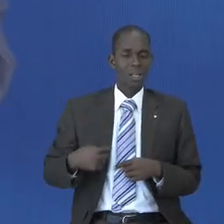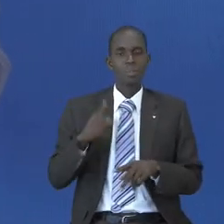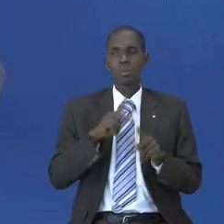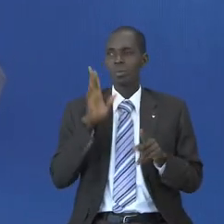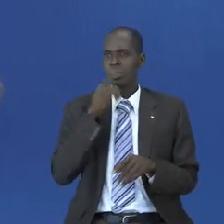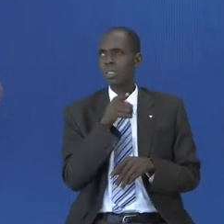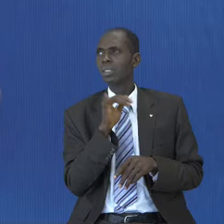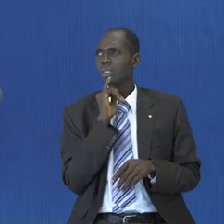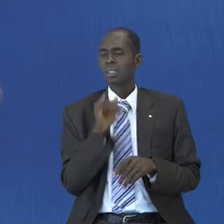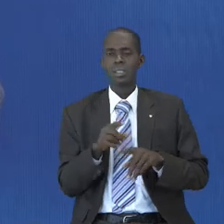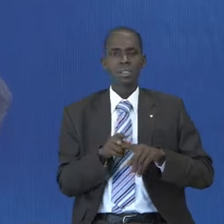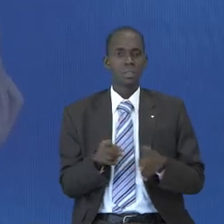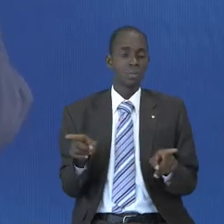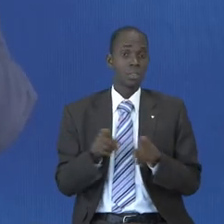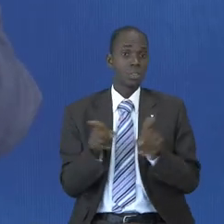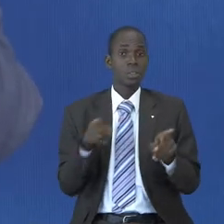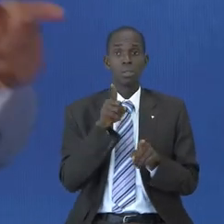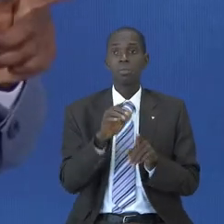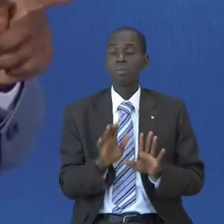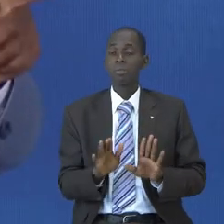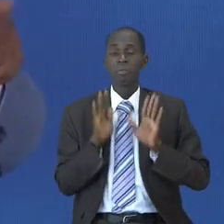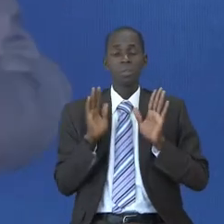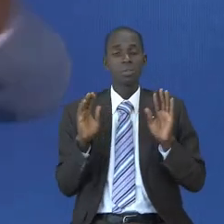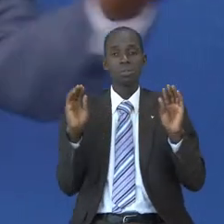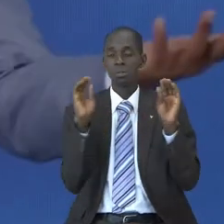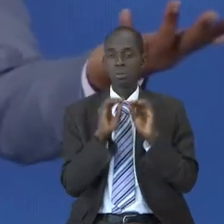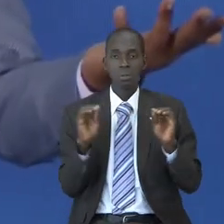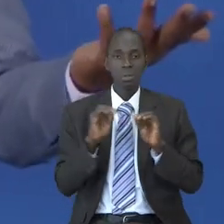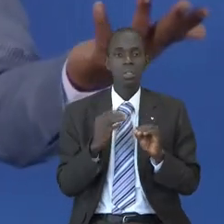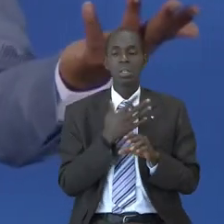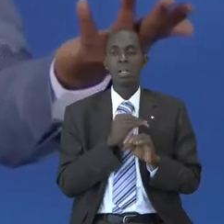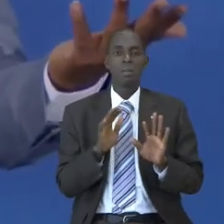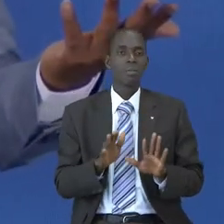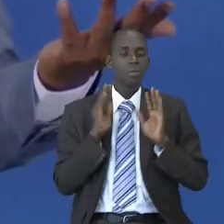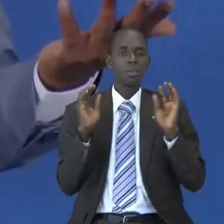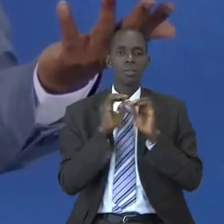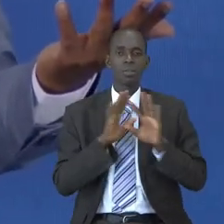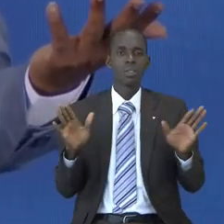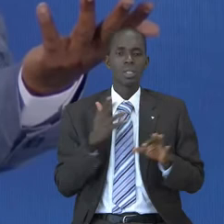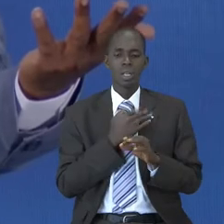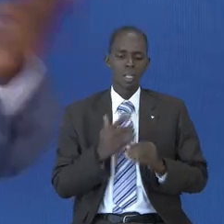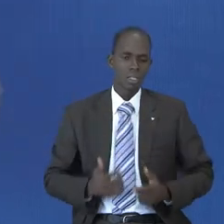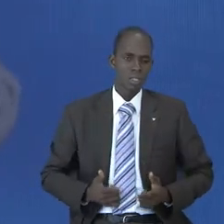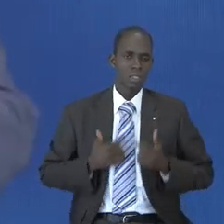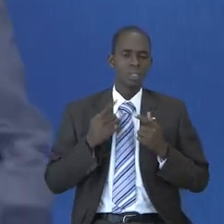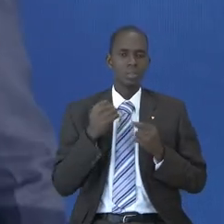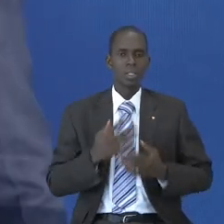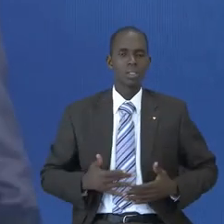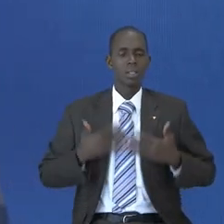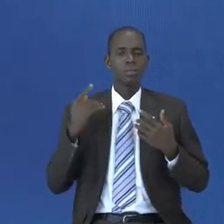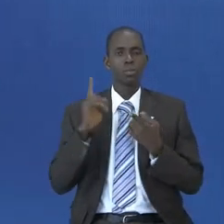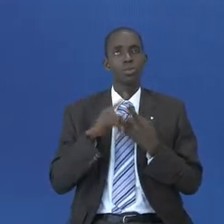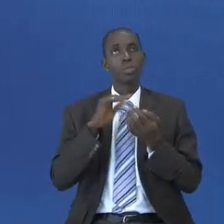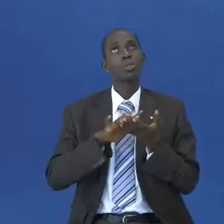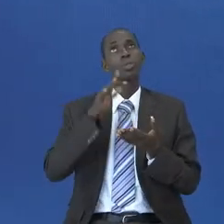He fears none, he fears nothing, and he lives his life to the glory of God.